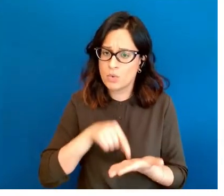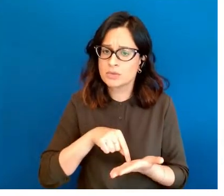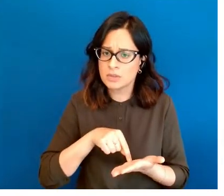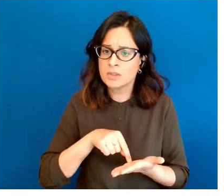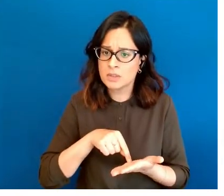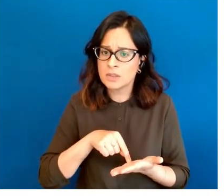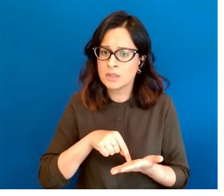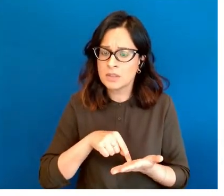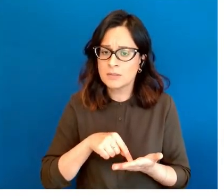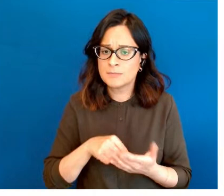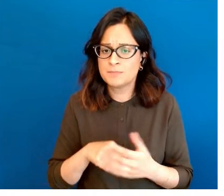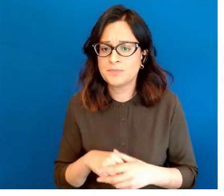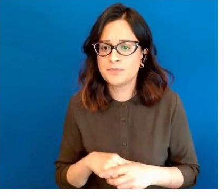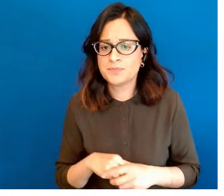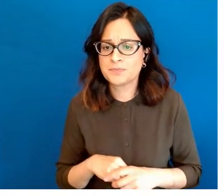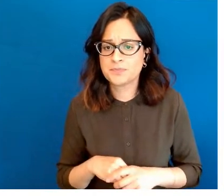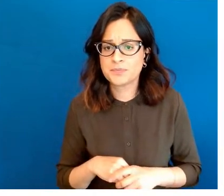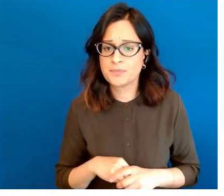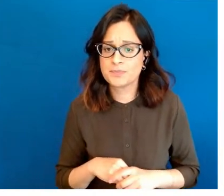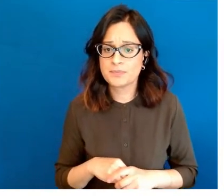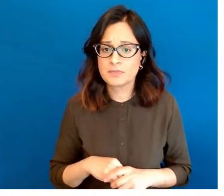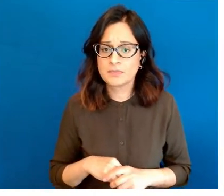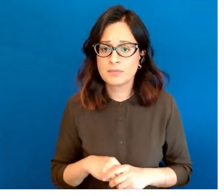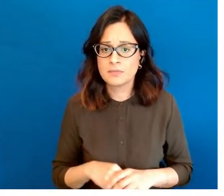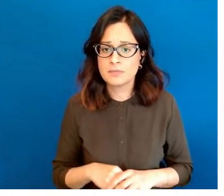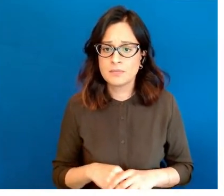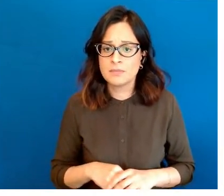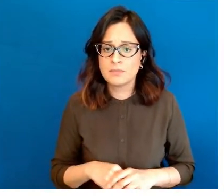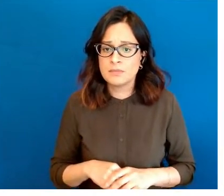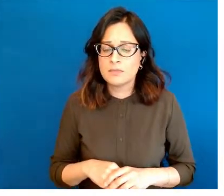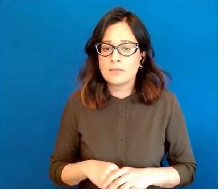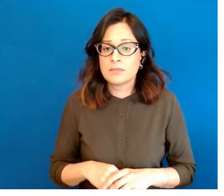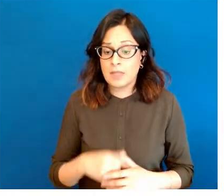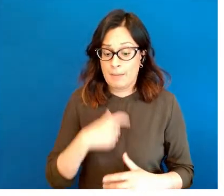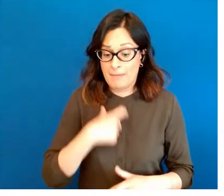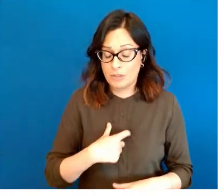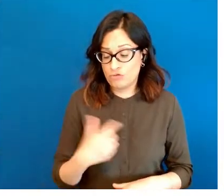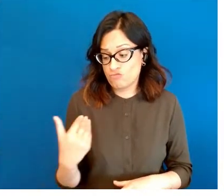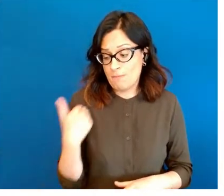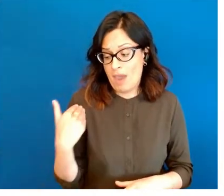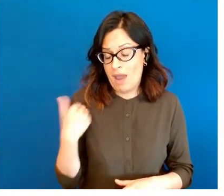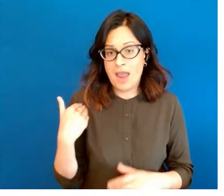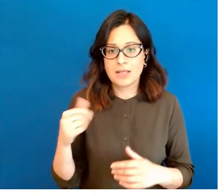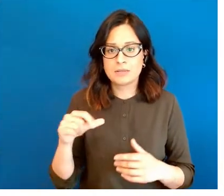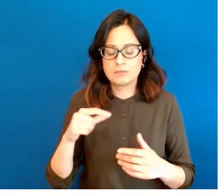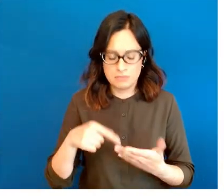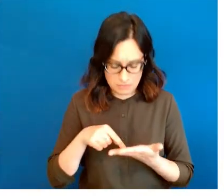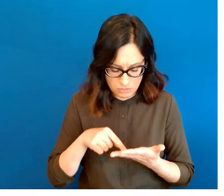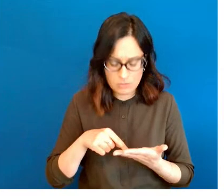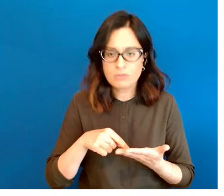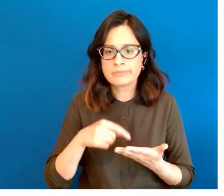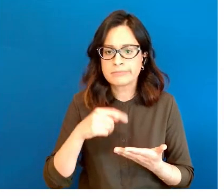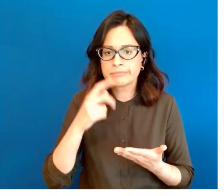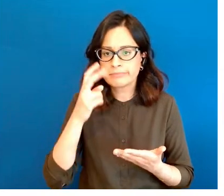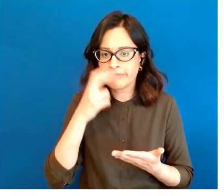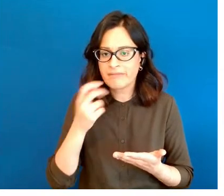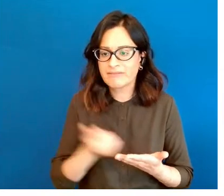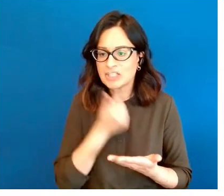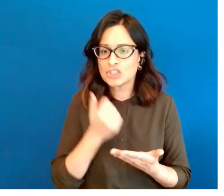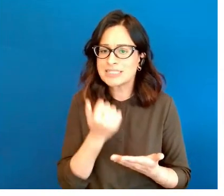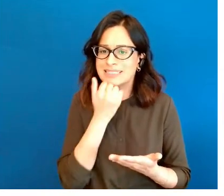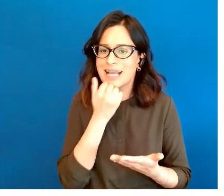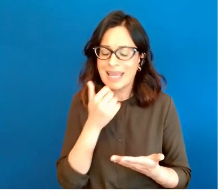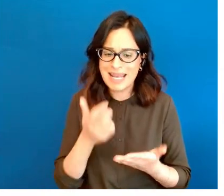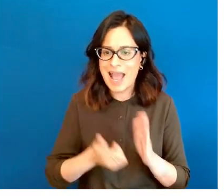that training. Patients should have reminders to renew the product when it goes out of date, and patients should have a